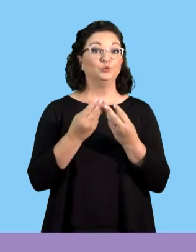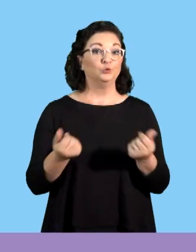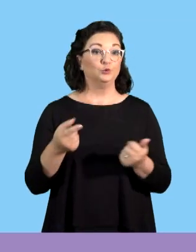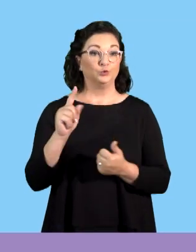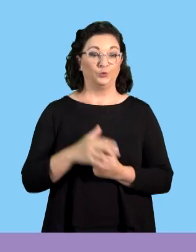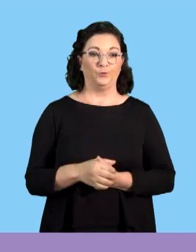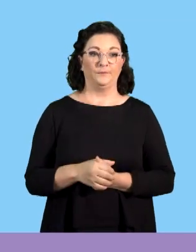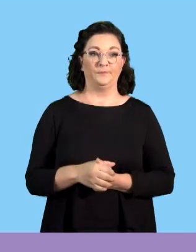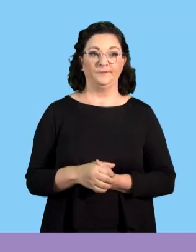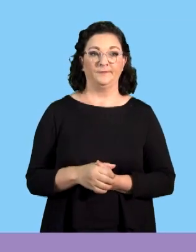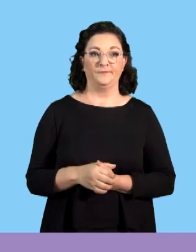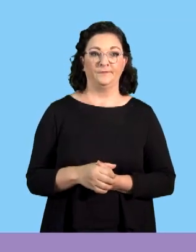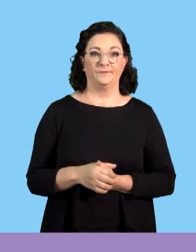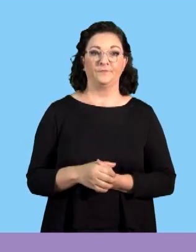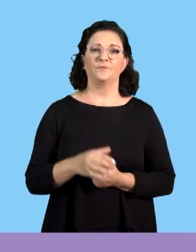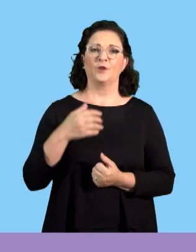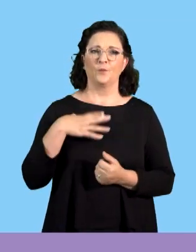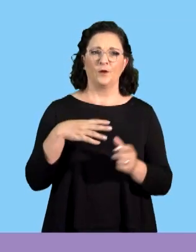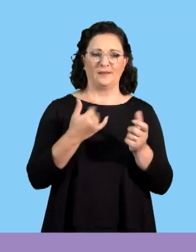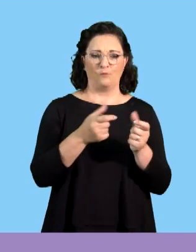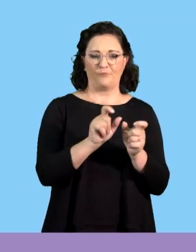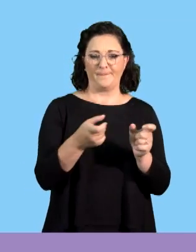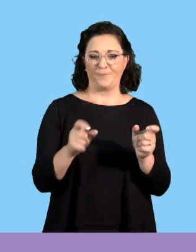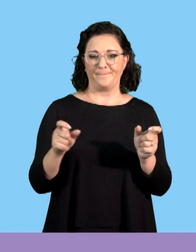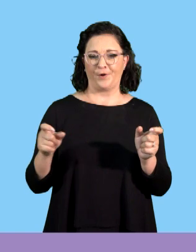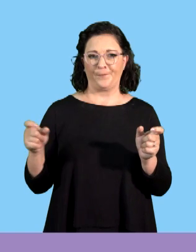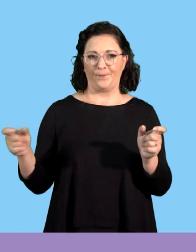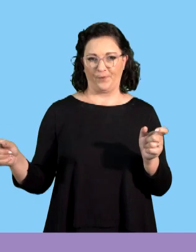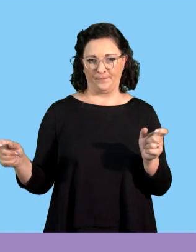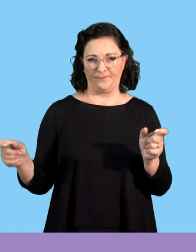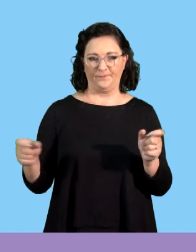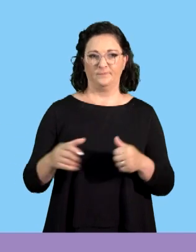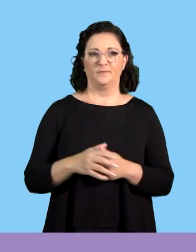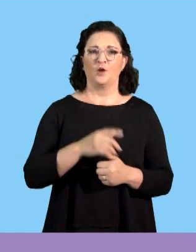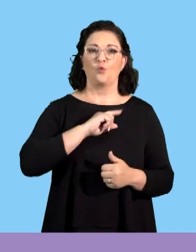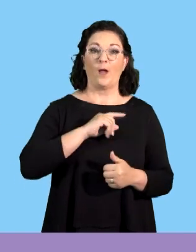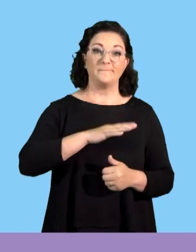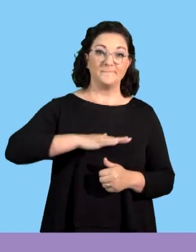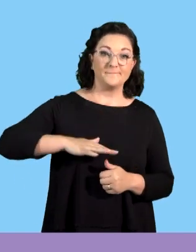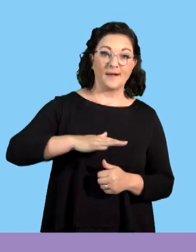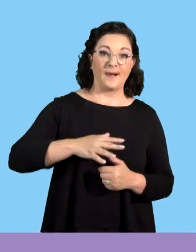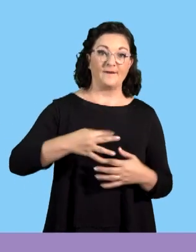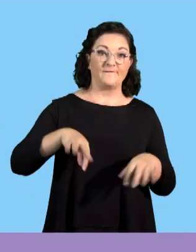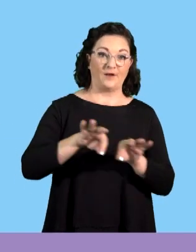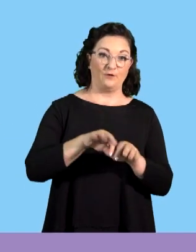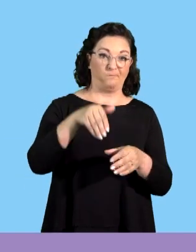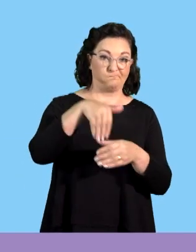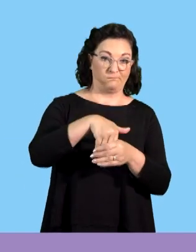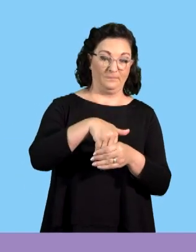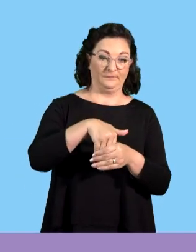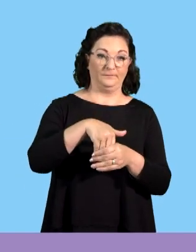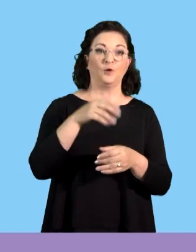having 1. We want to break this down according to their place value